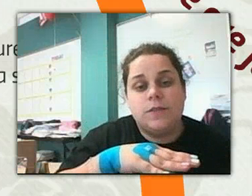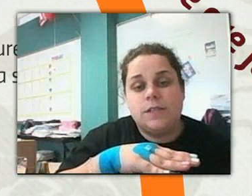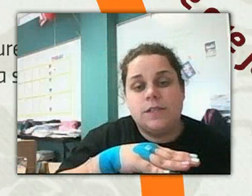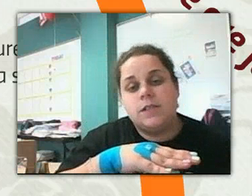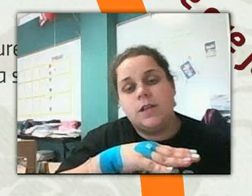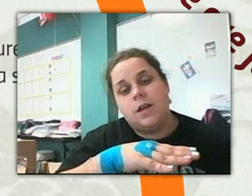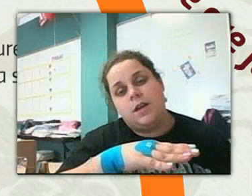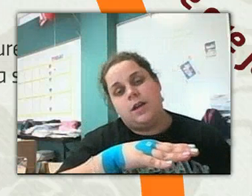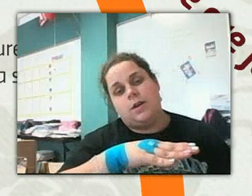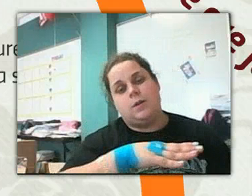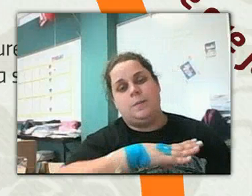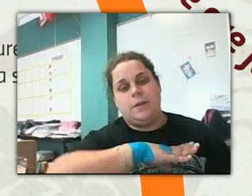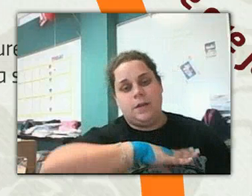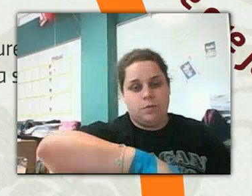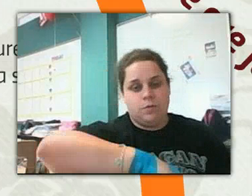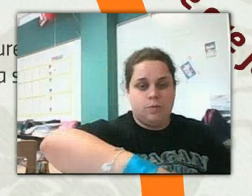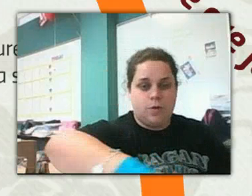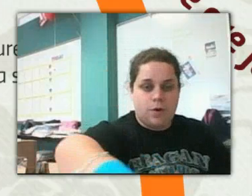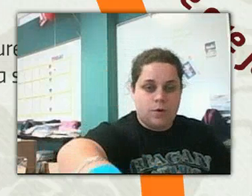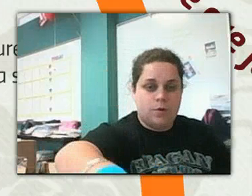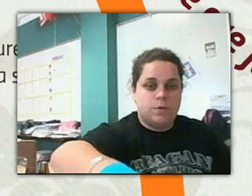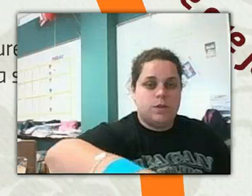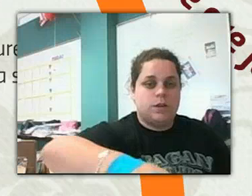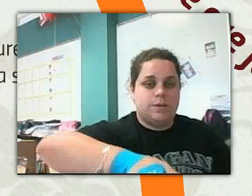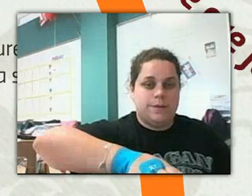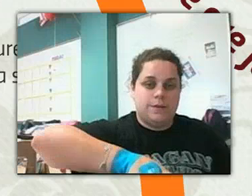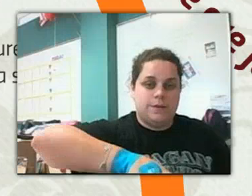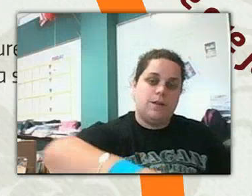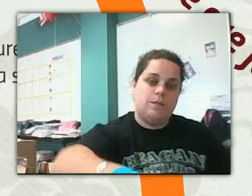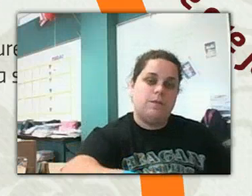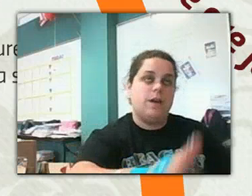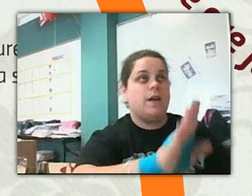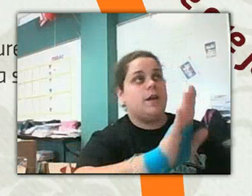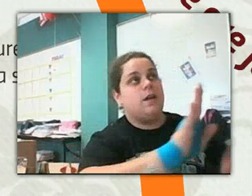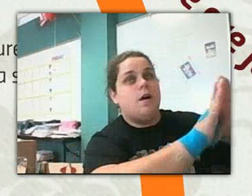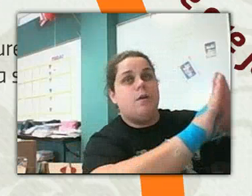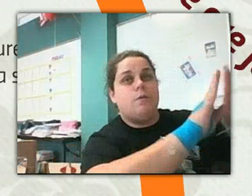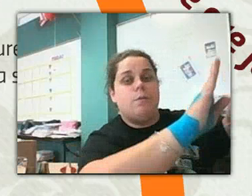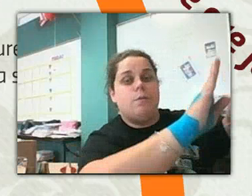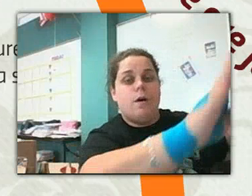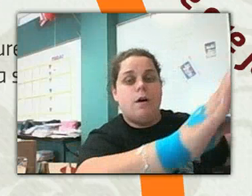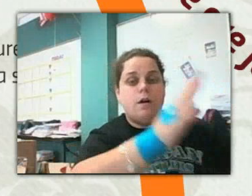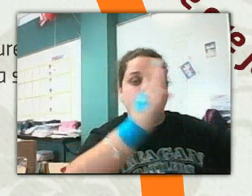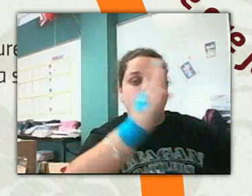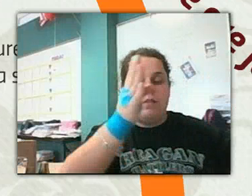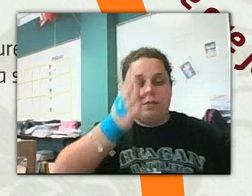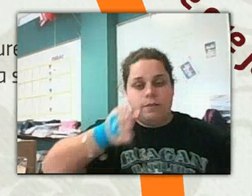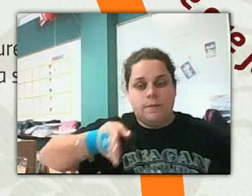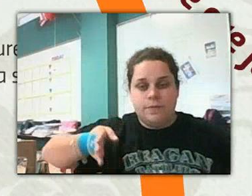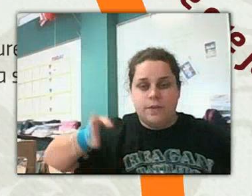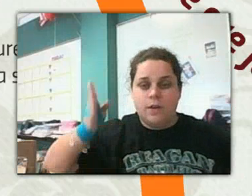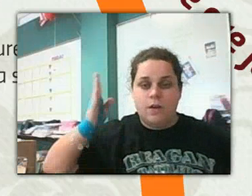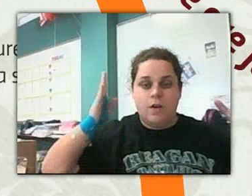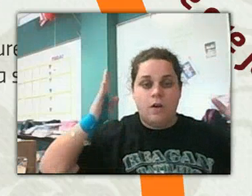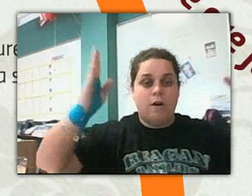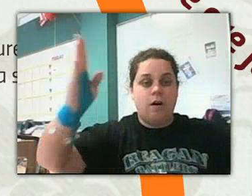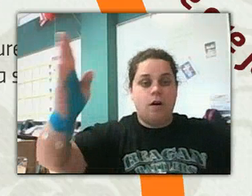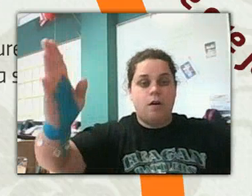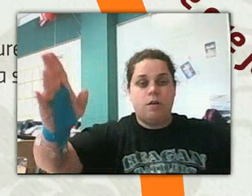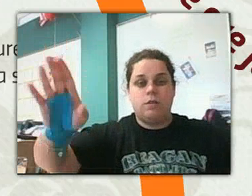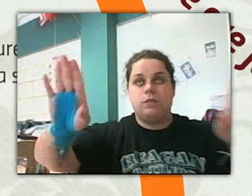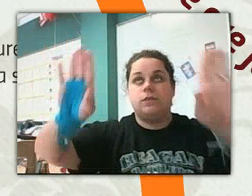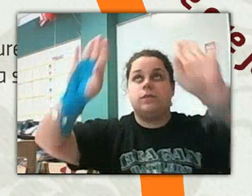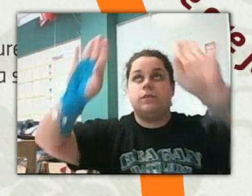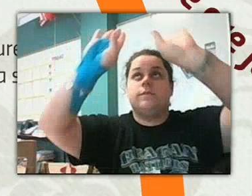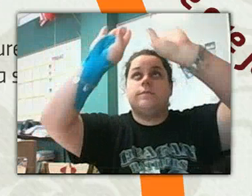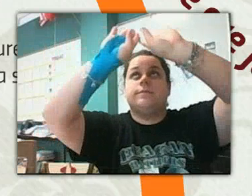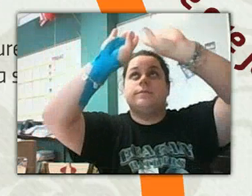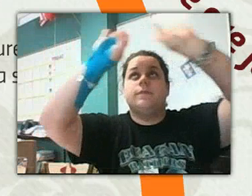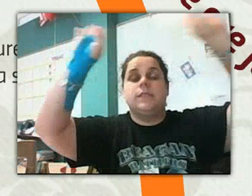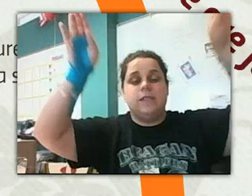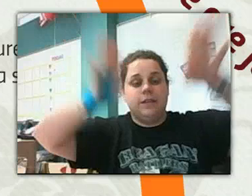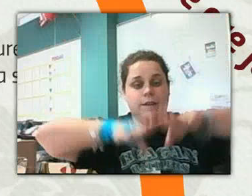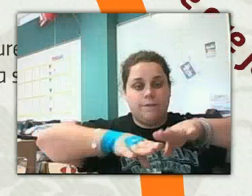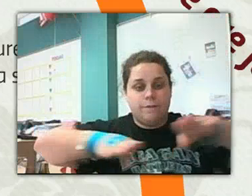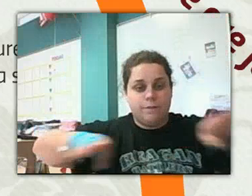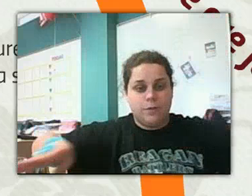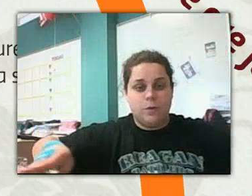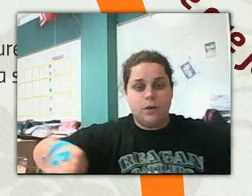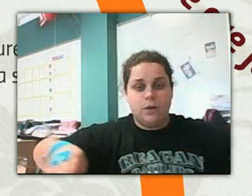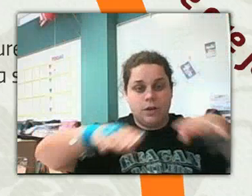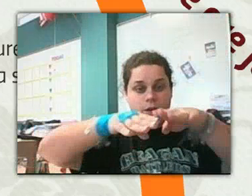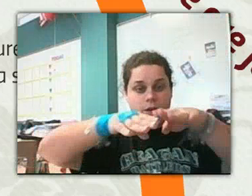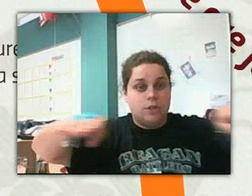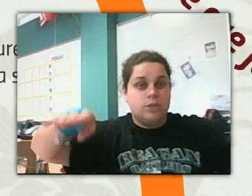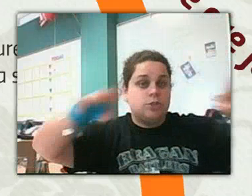flat surfaces. It could be a road, it could be a runway, a wall, halls,